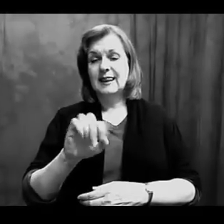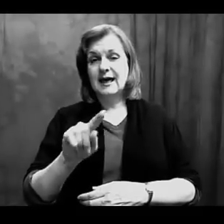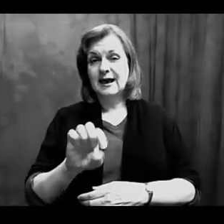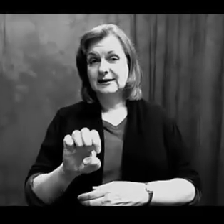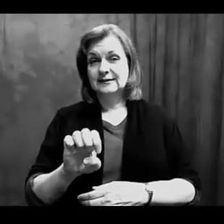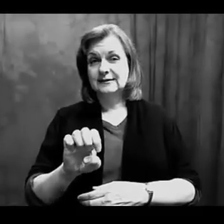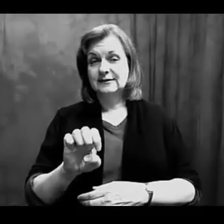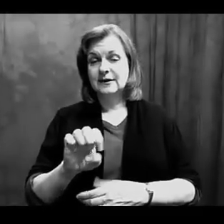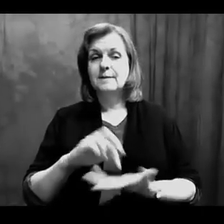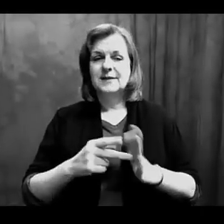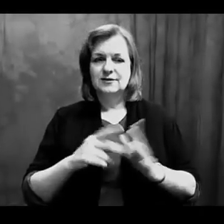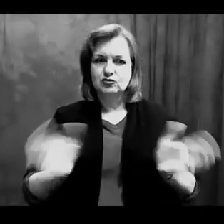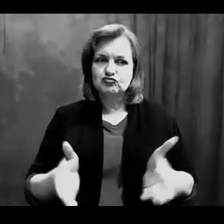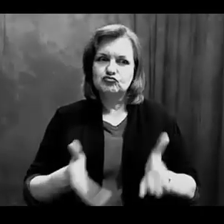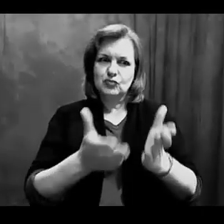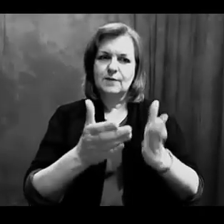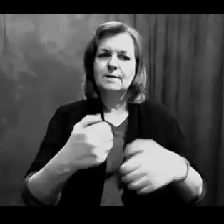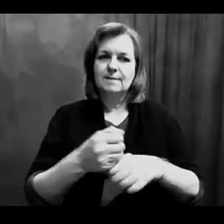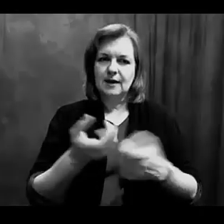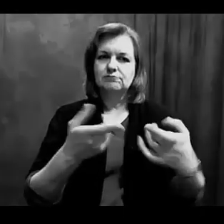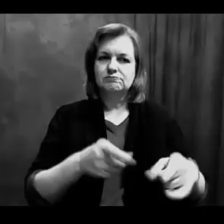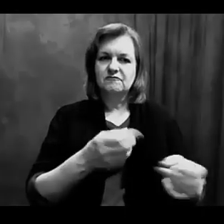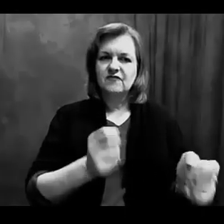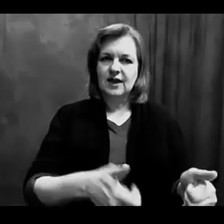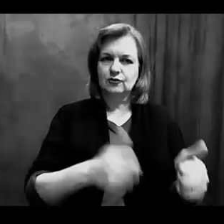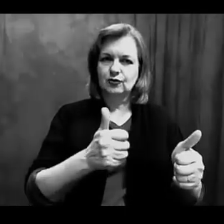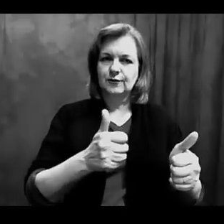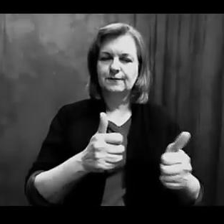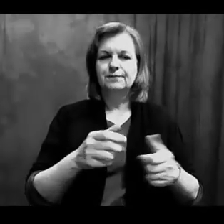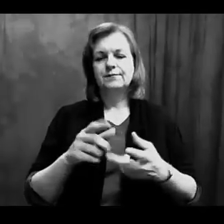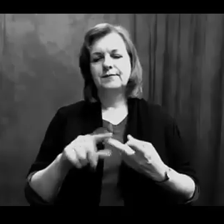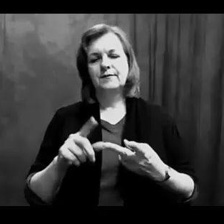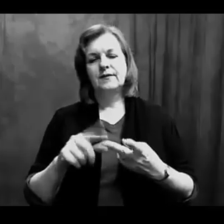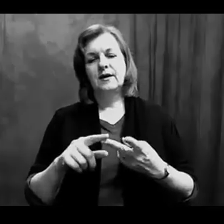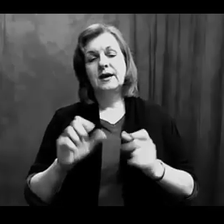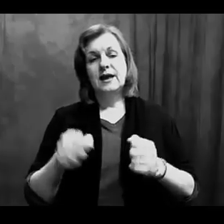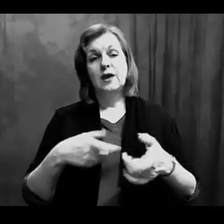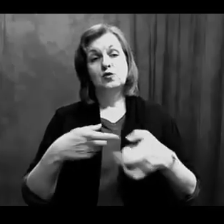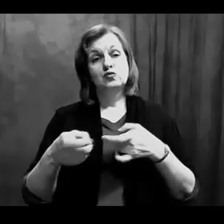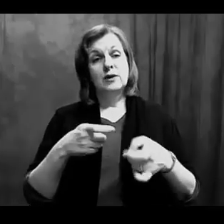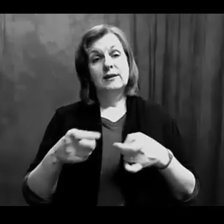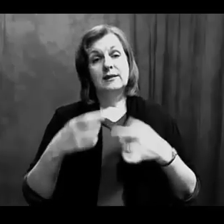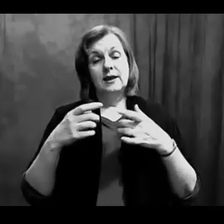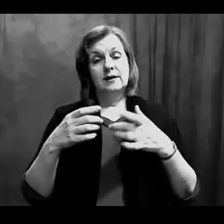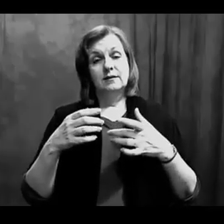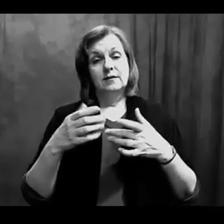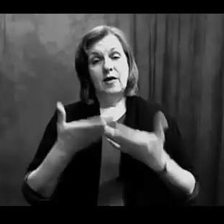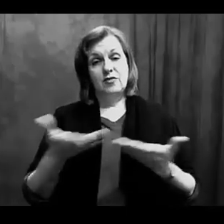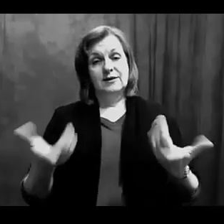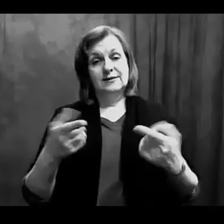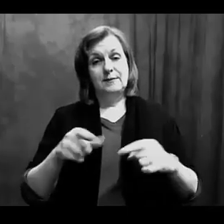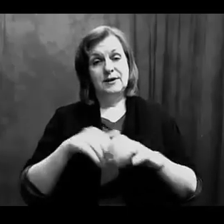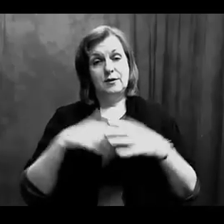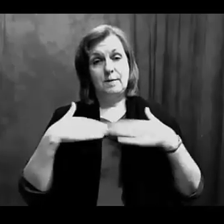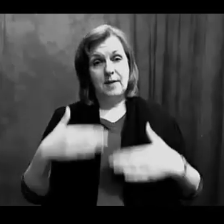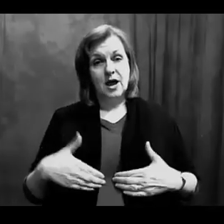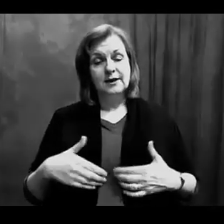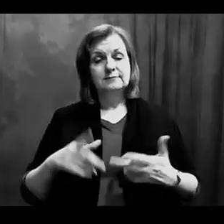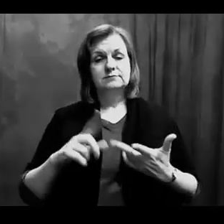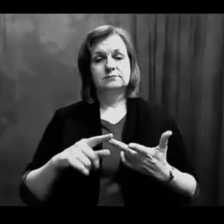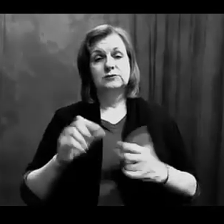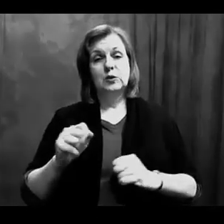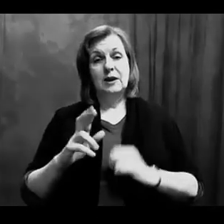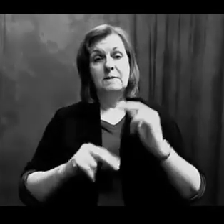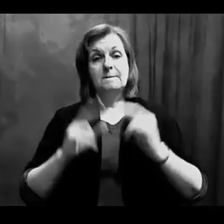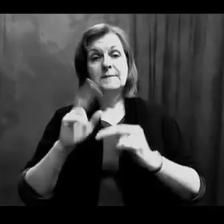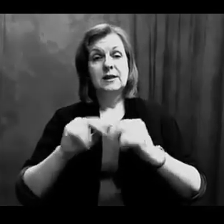a reaction? Makes it go better. It can regulate things in your body. It